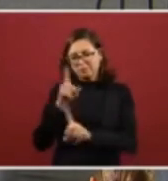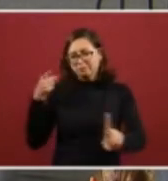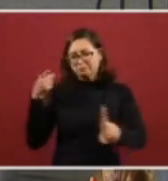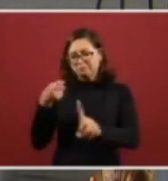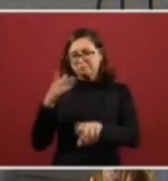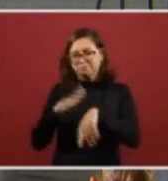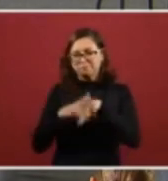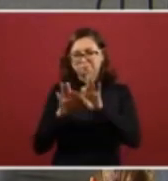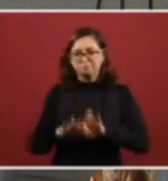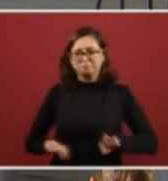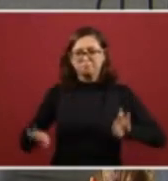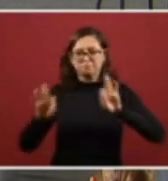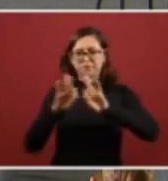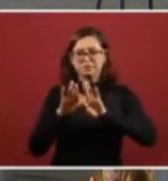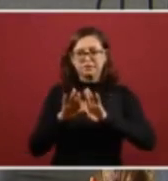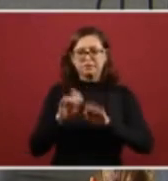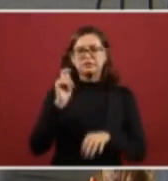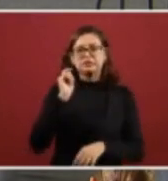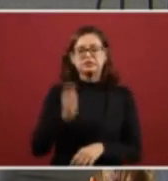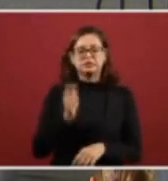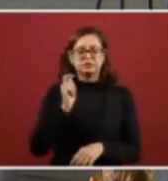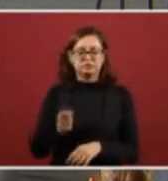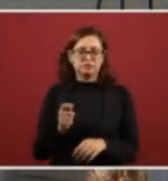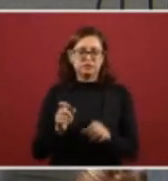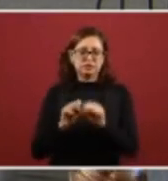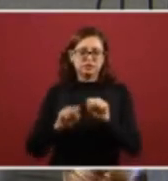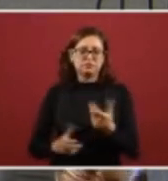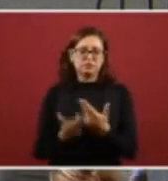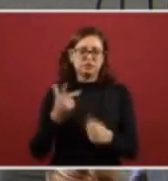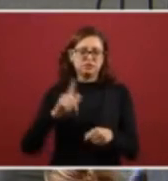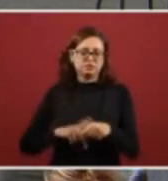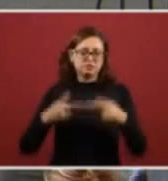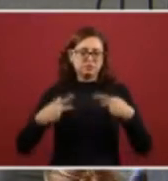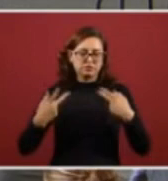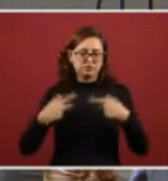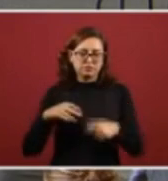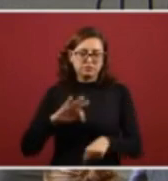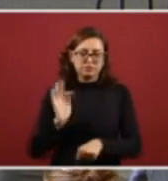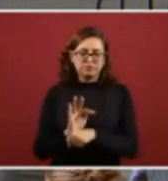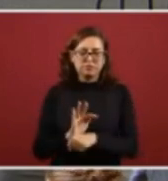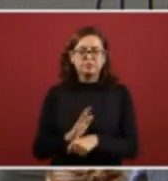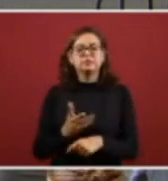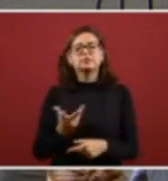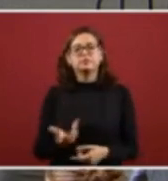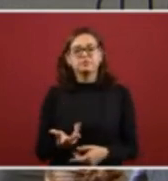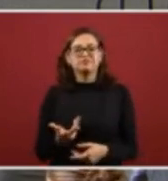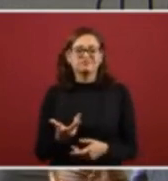permit the important national